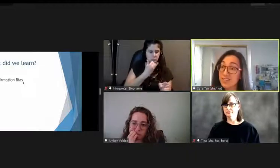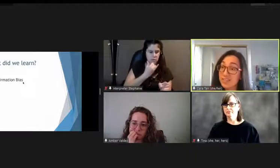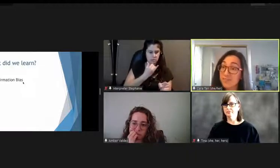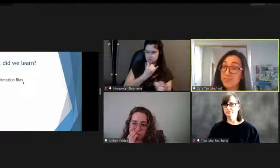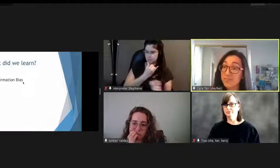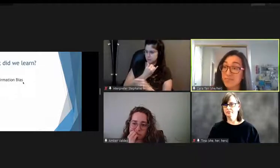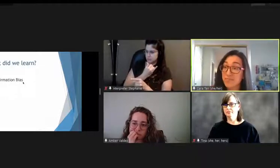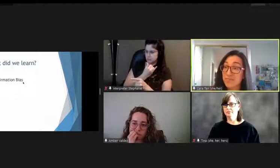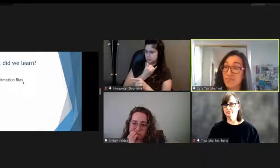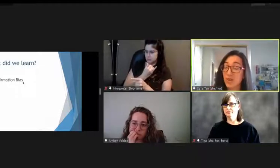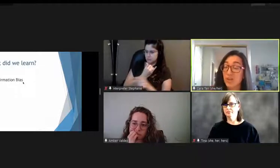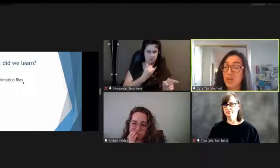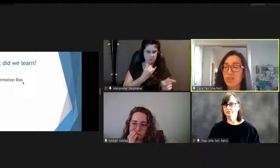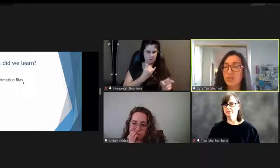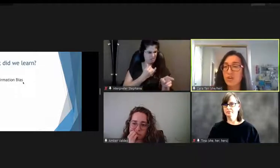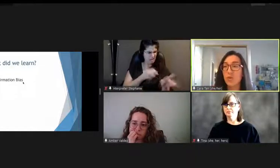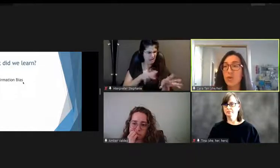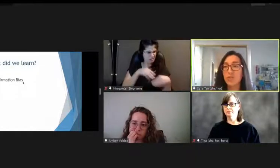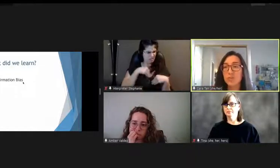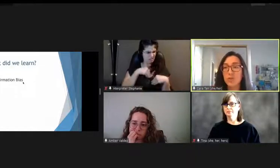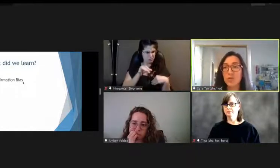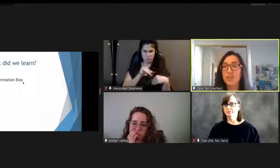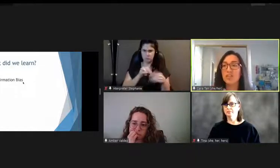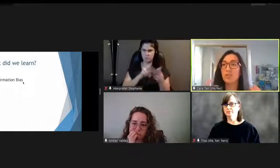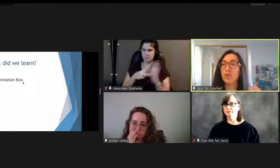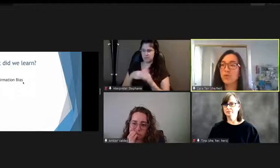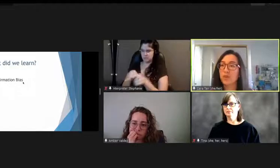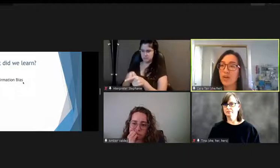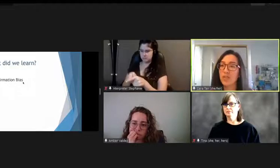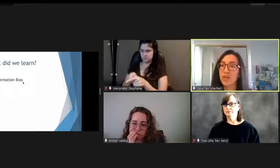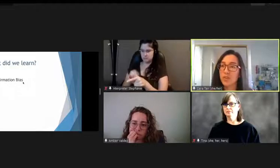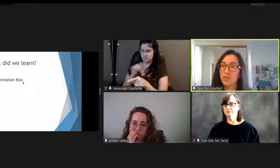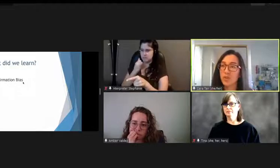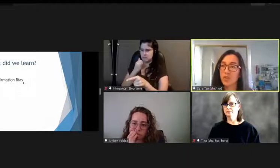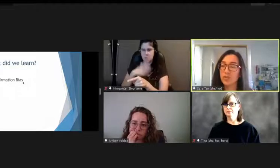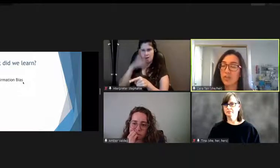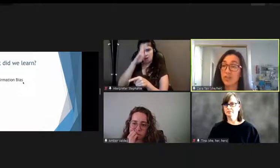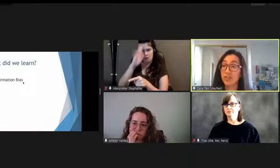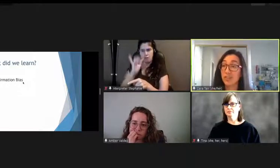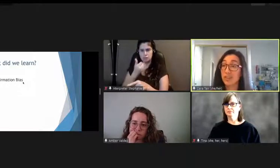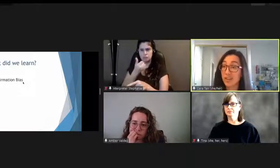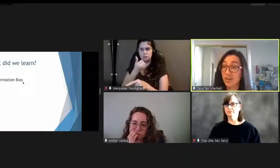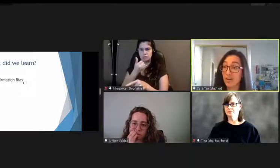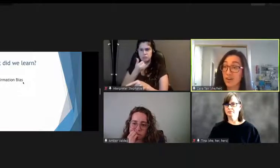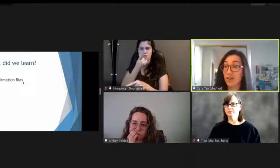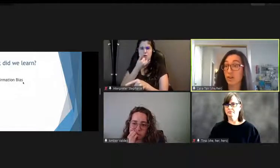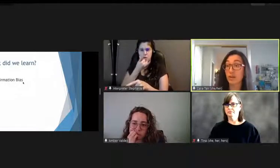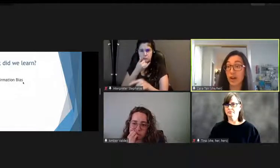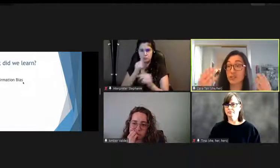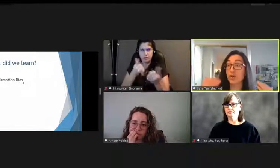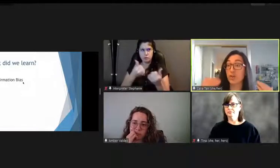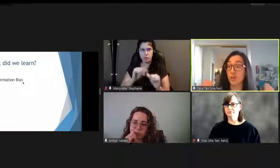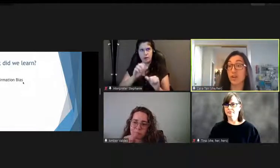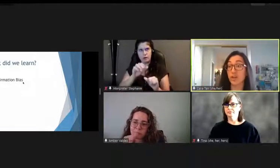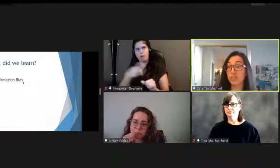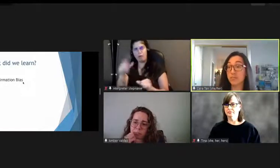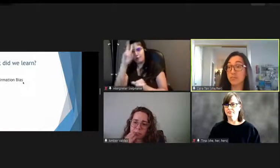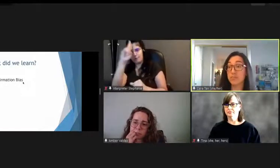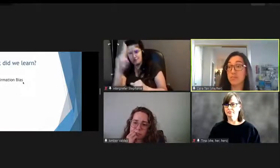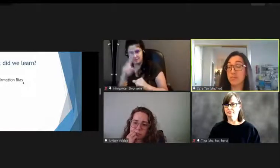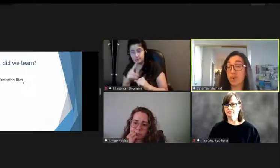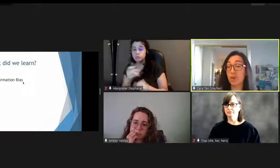it, right? So every time you try to disprove yourself, it gives you a chance to either correct your